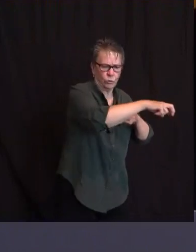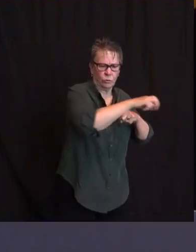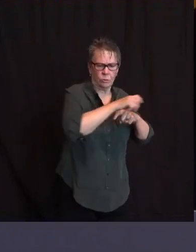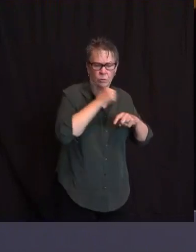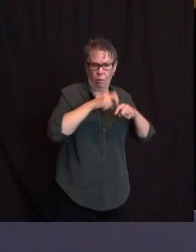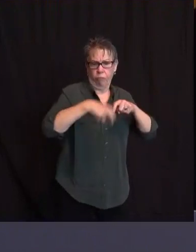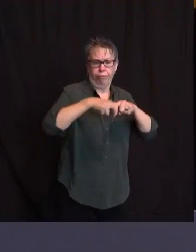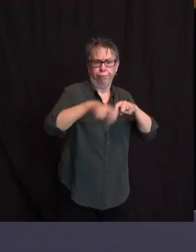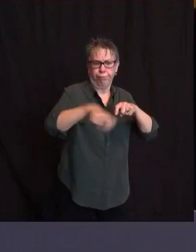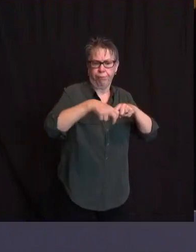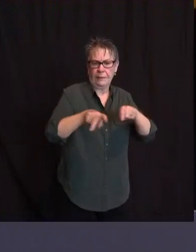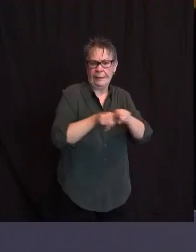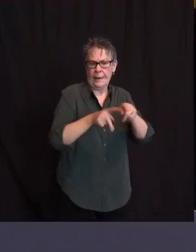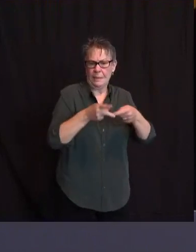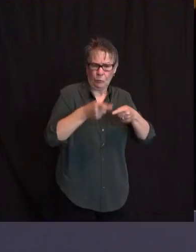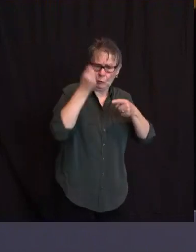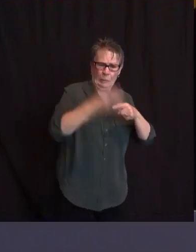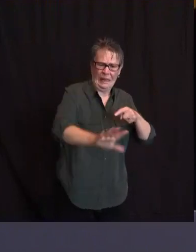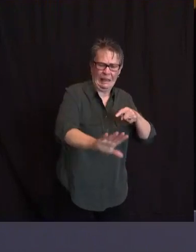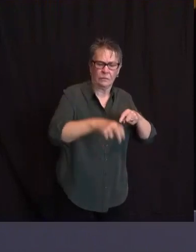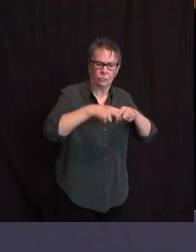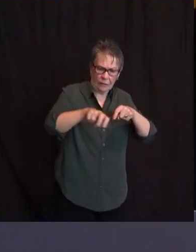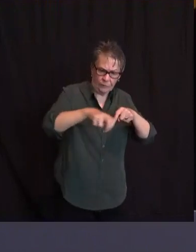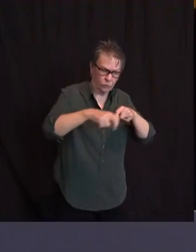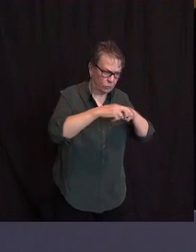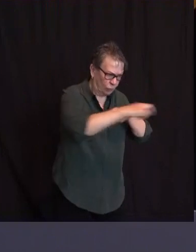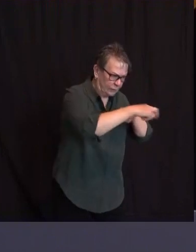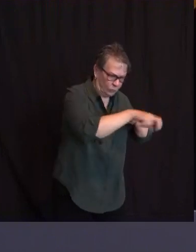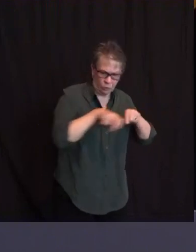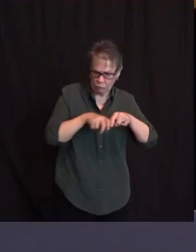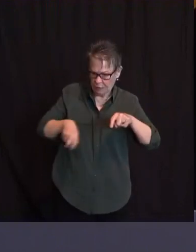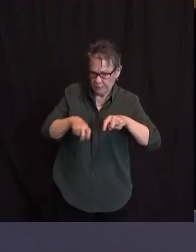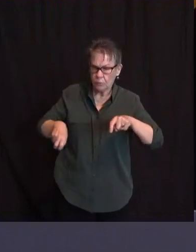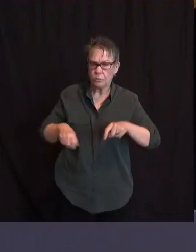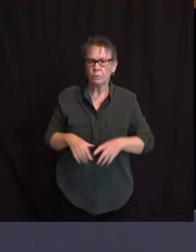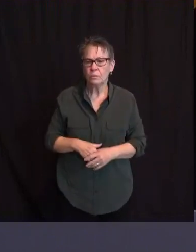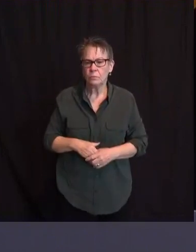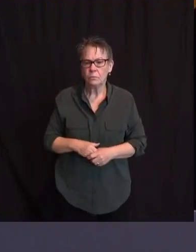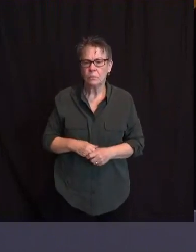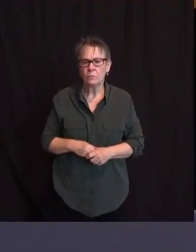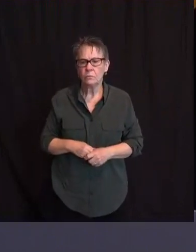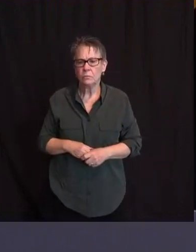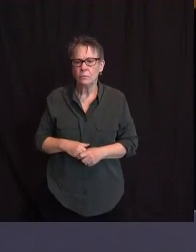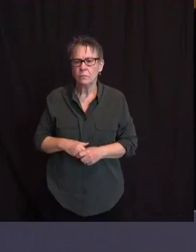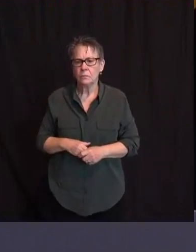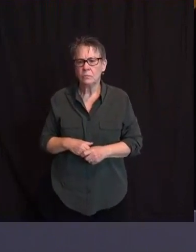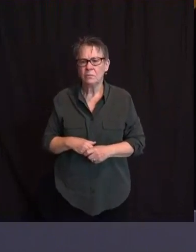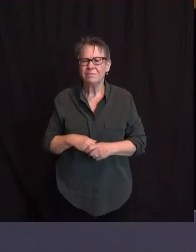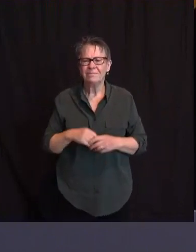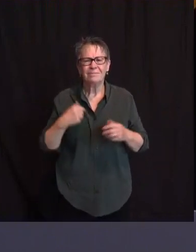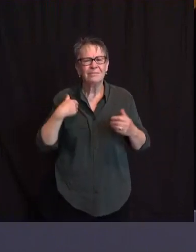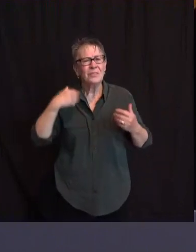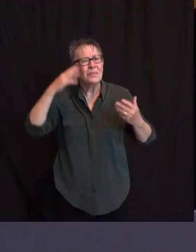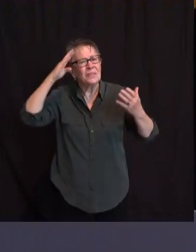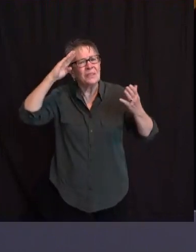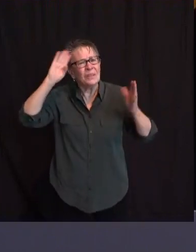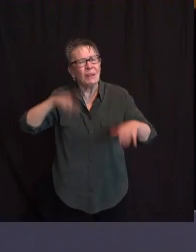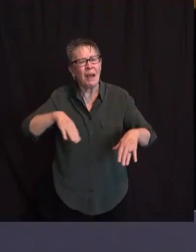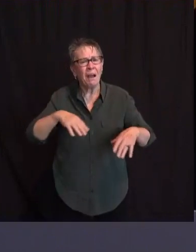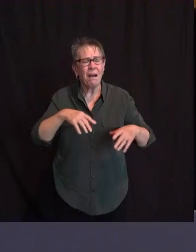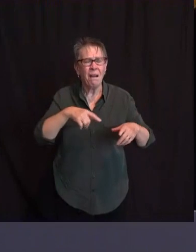the least amount of stress as possible for our elderly in these homes. Our goal is to keep those who haven't